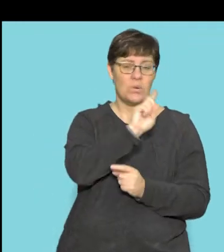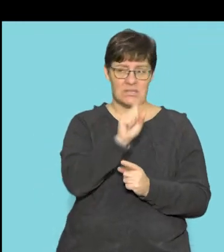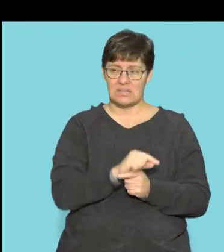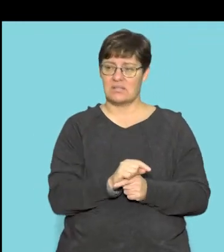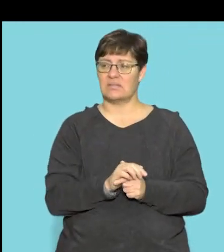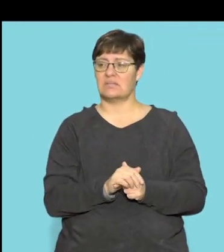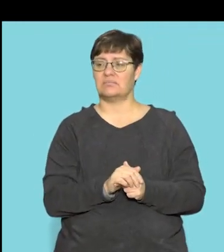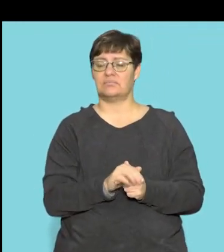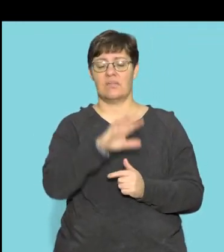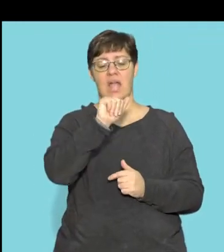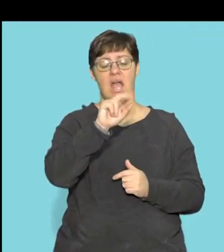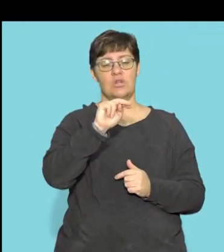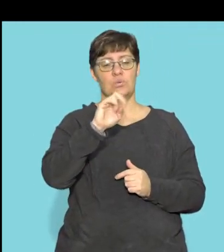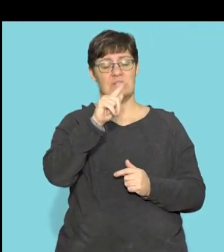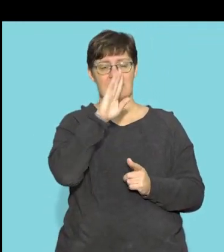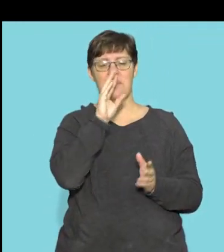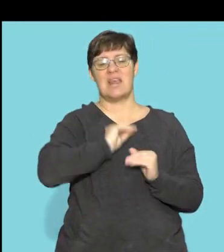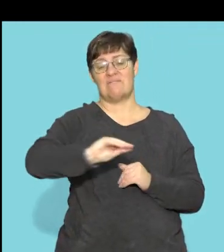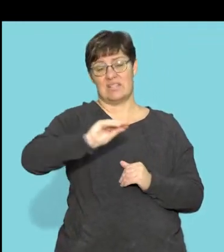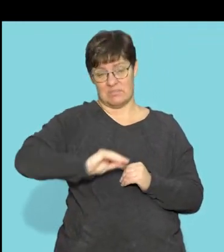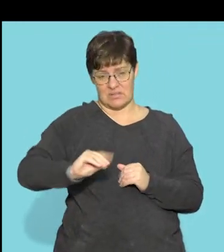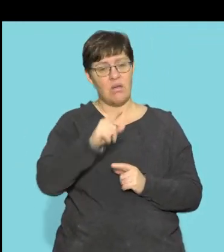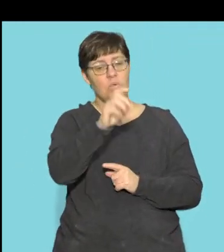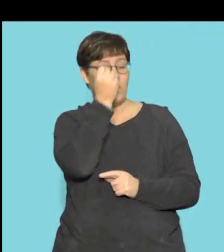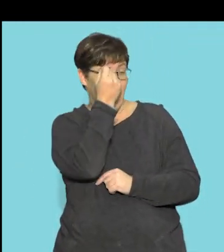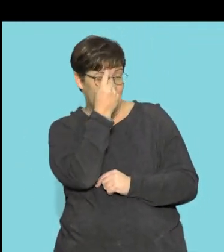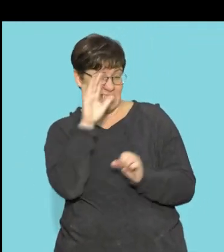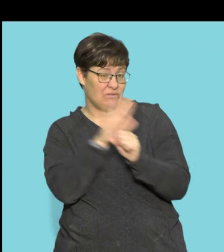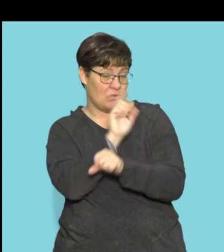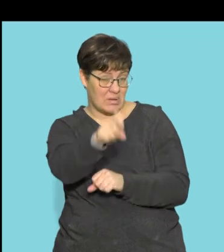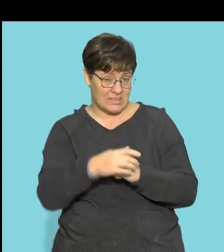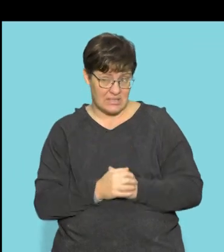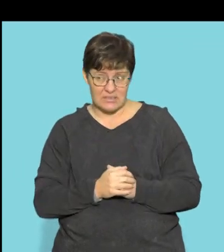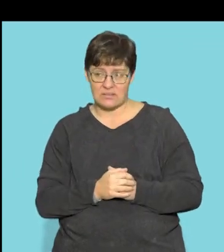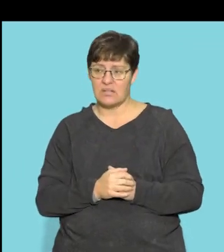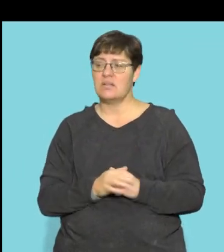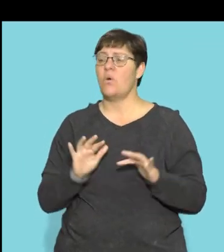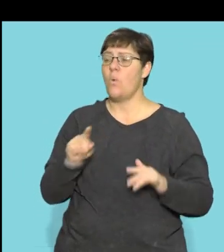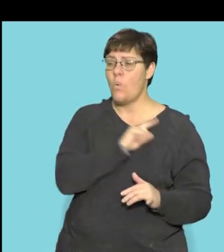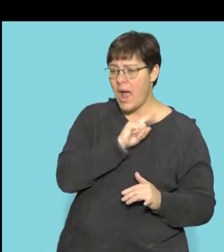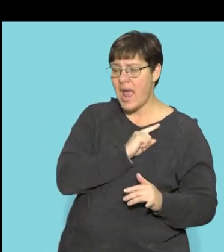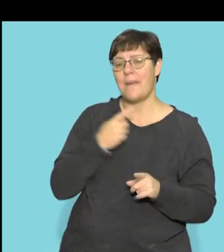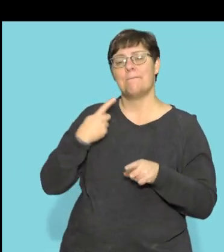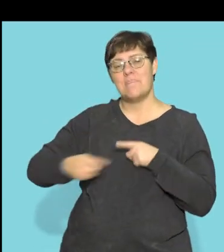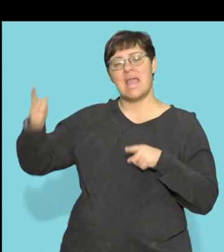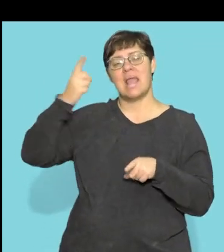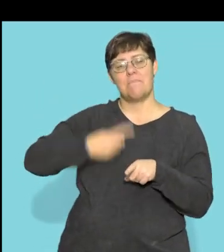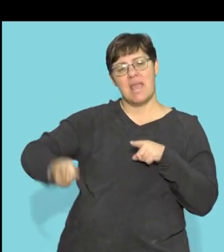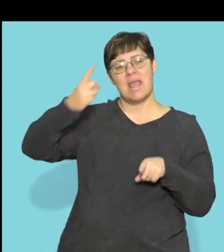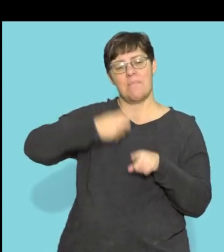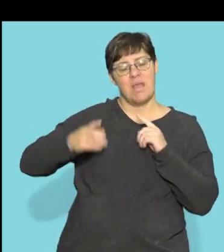so far, we've looked at the concept of an annuity, which you really, really need to understand. This is about making